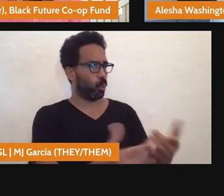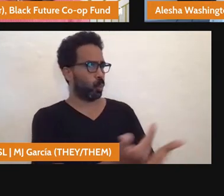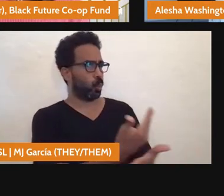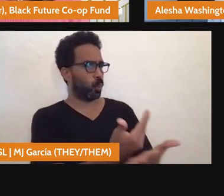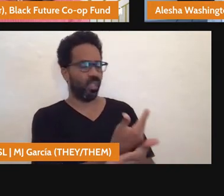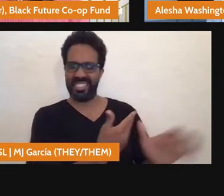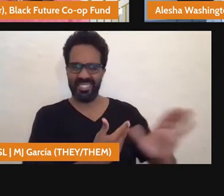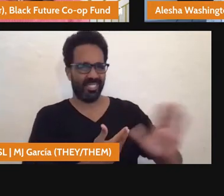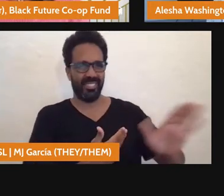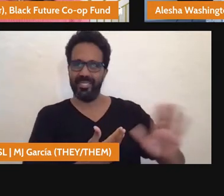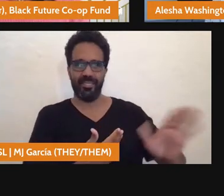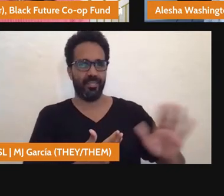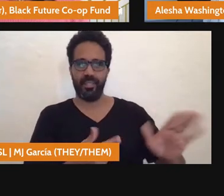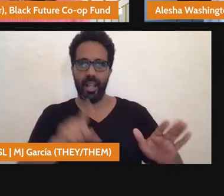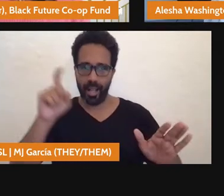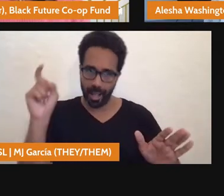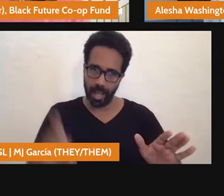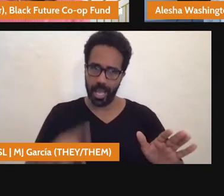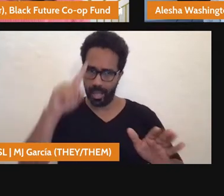tricky thing. I know this, right?